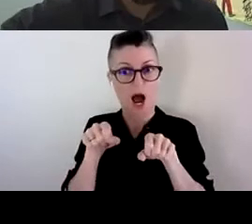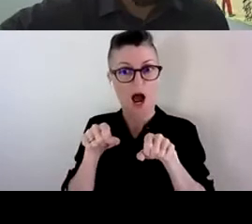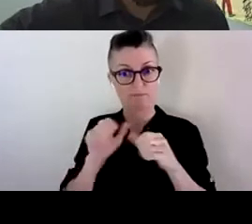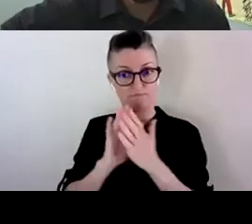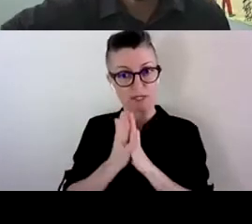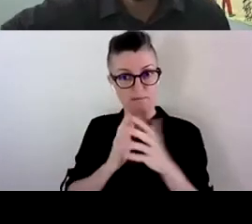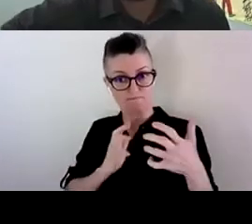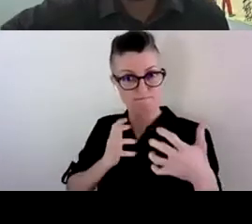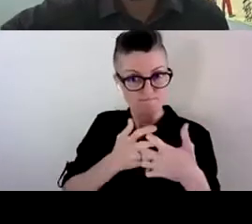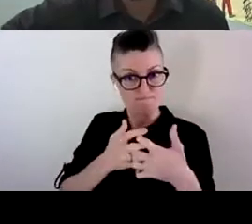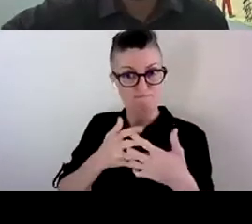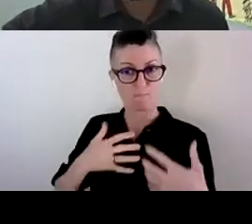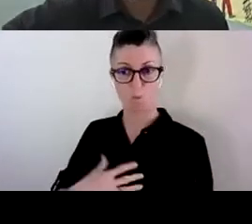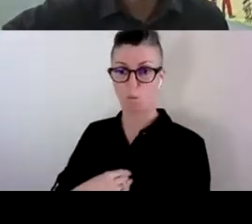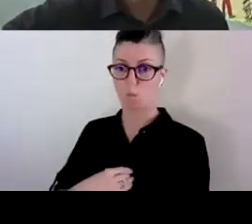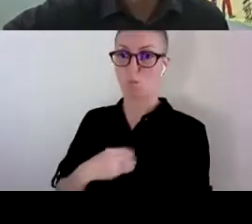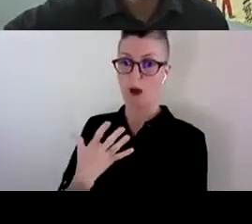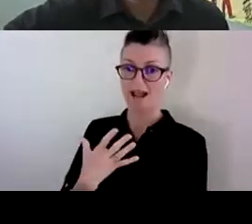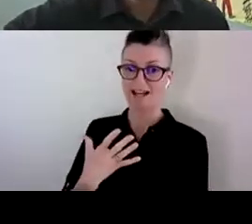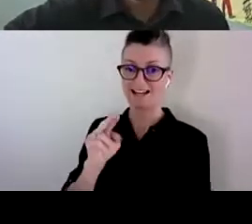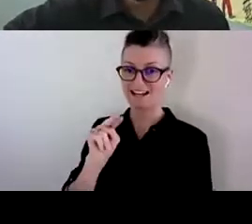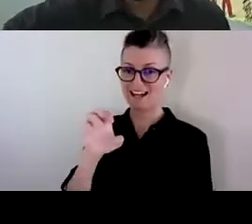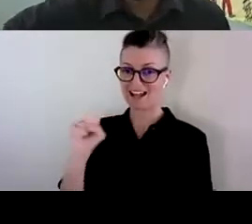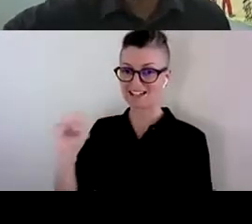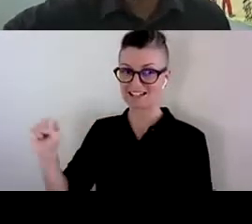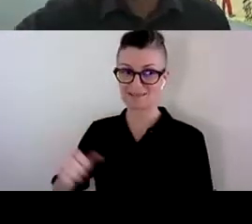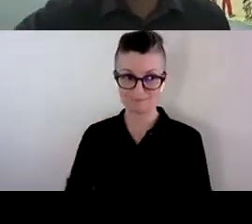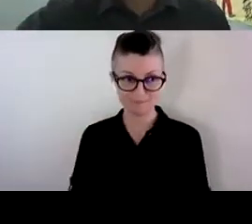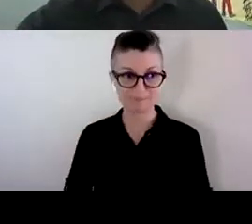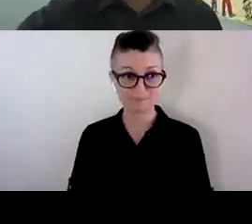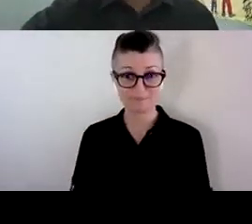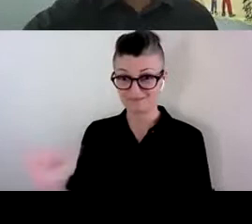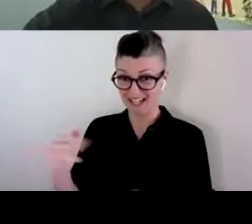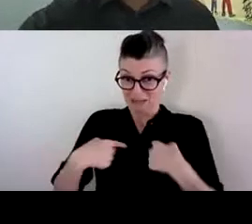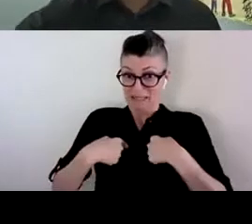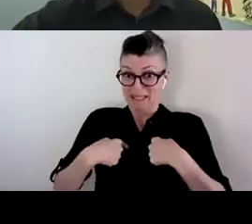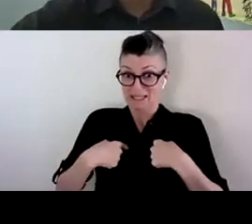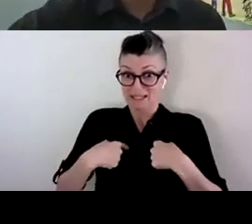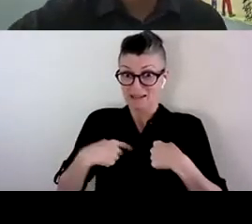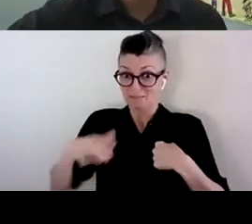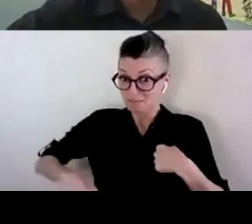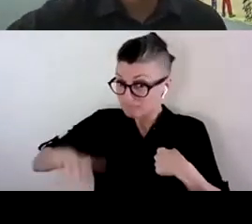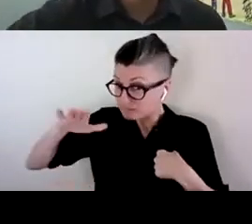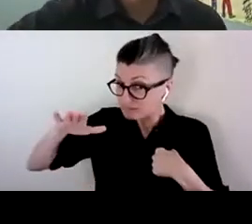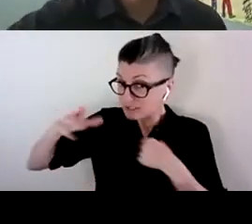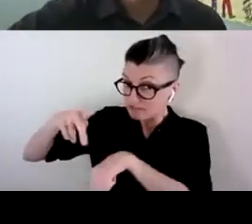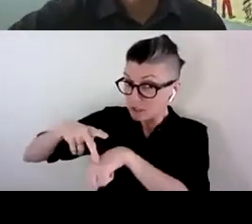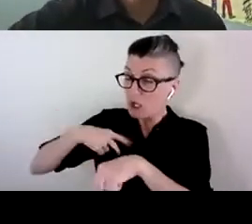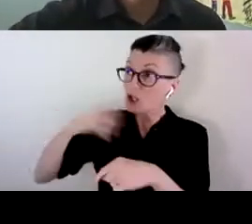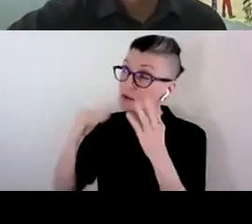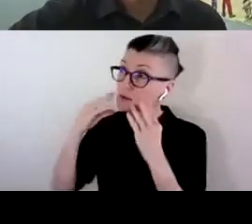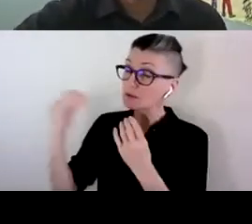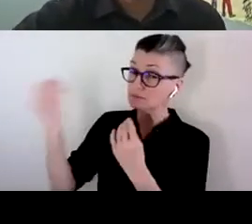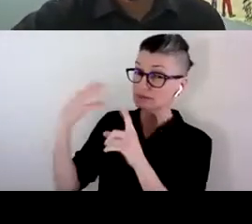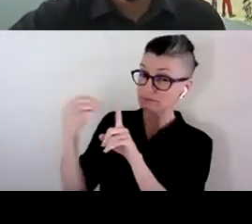before I and many other Filipino immigrants like me, before we even got to the US, we have already been educated and socialized